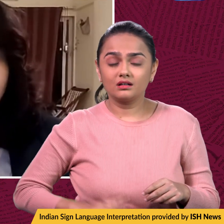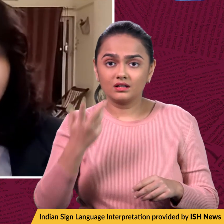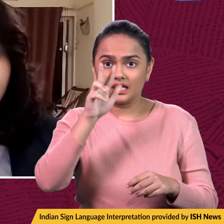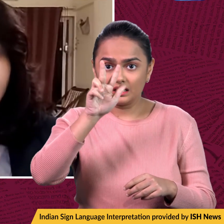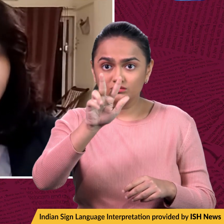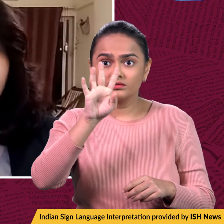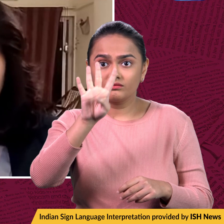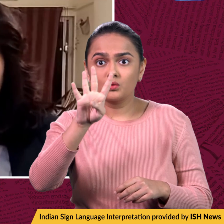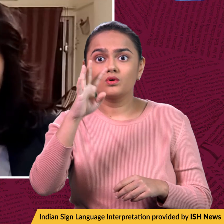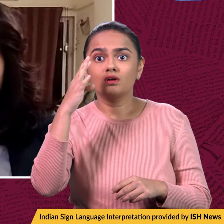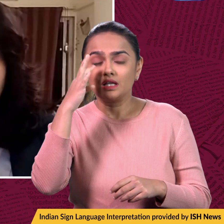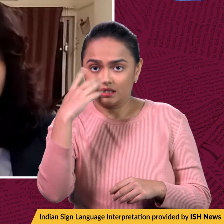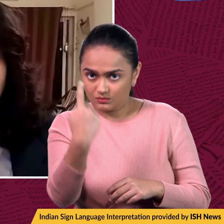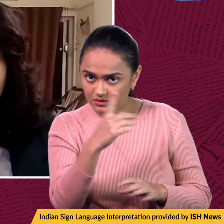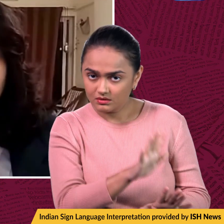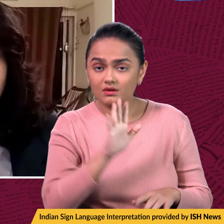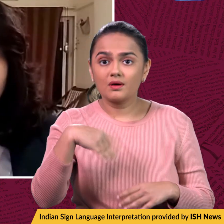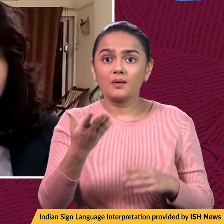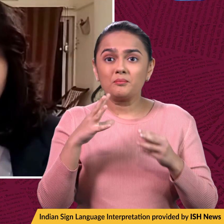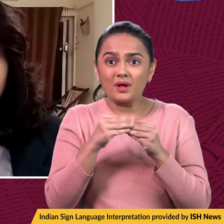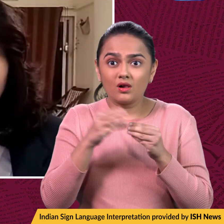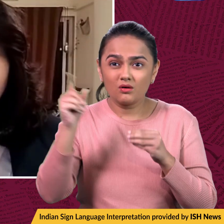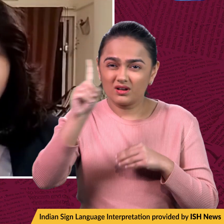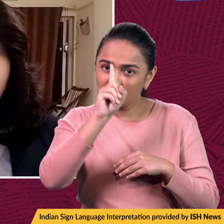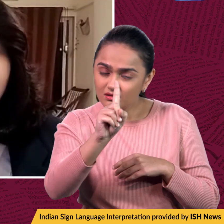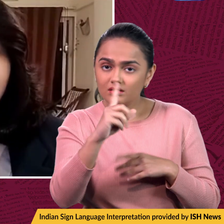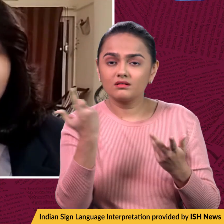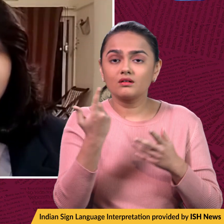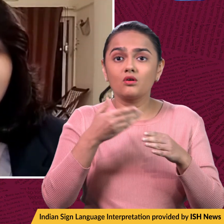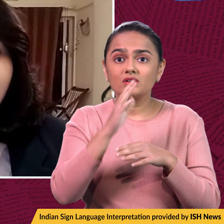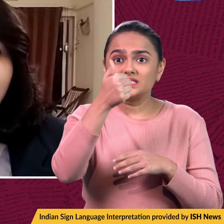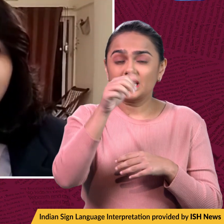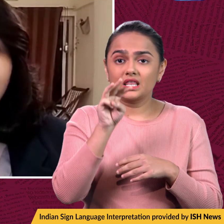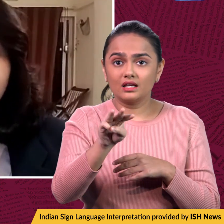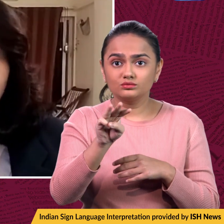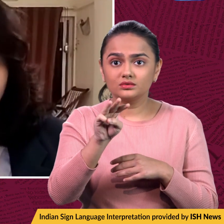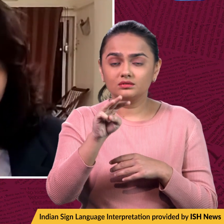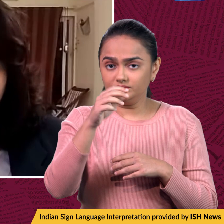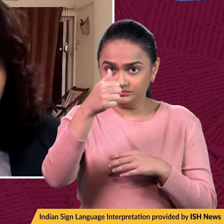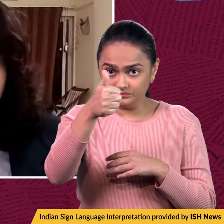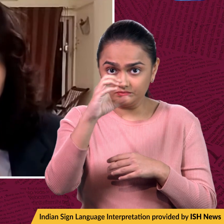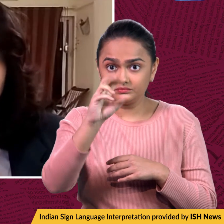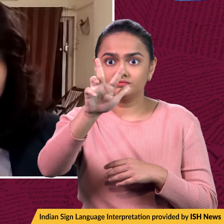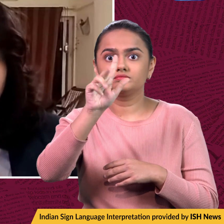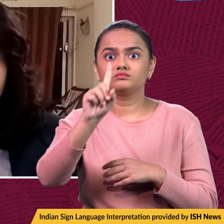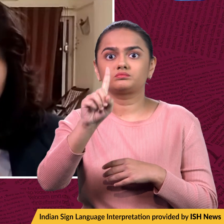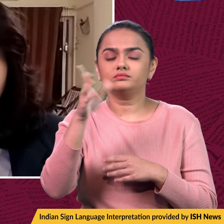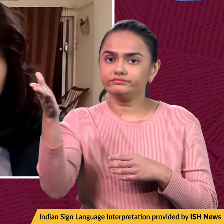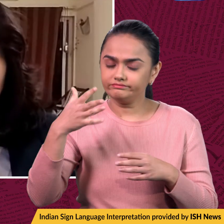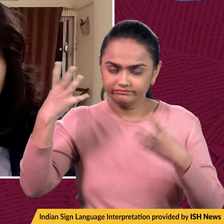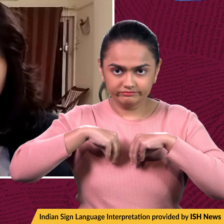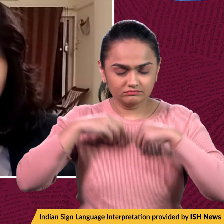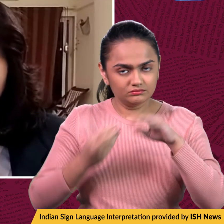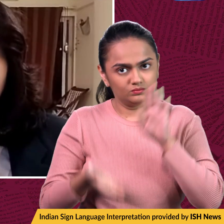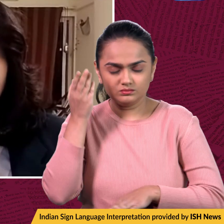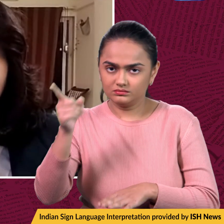8,449 new COVID cases, and Bengaluru alone recorded over 6,800 infections. Meanwhile,